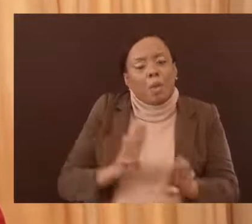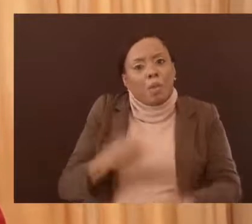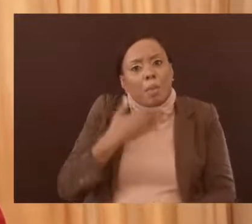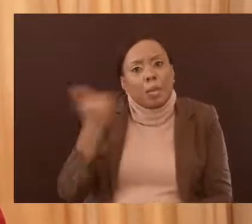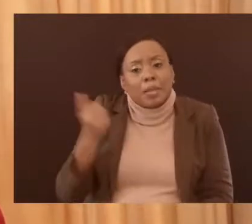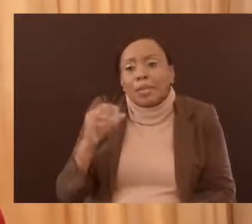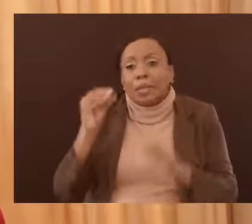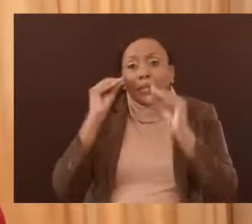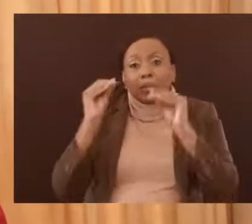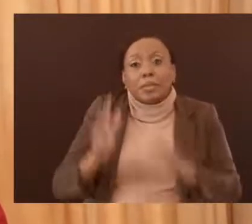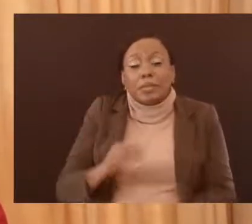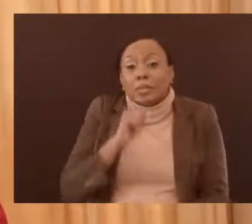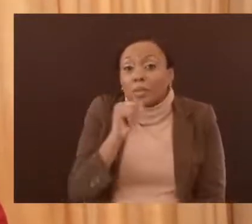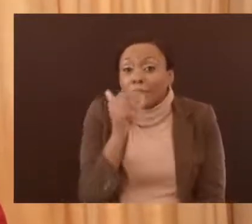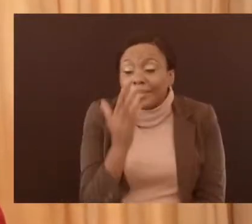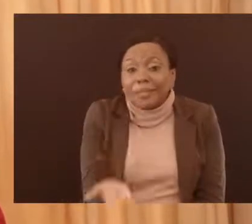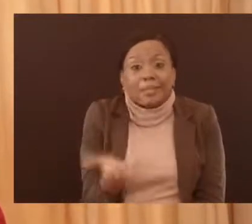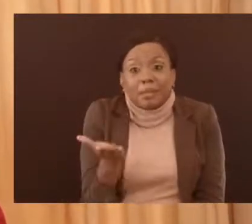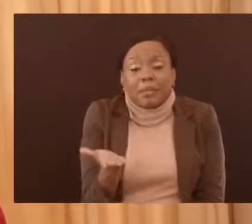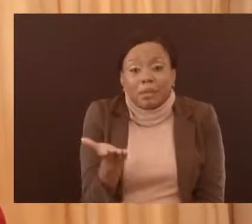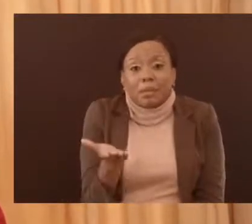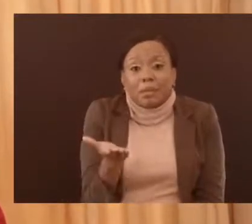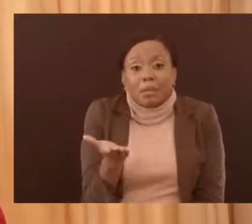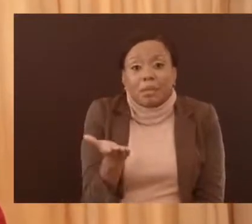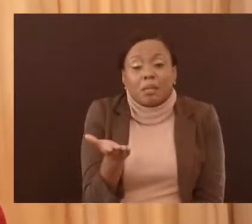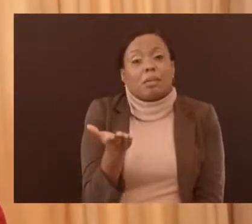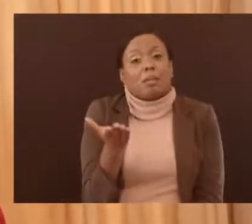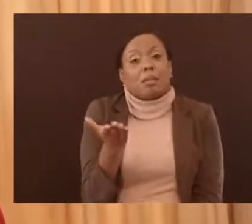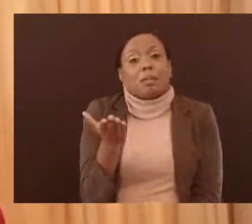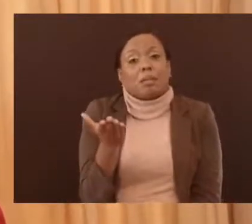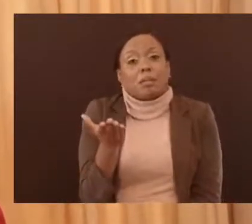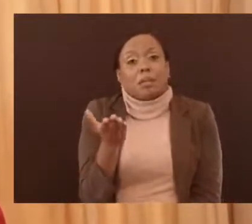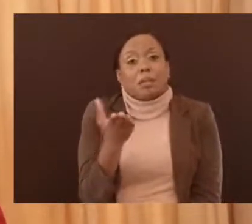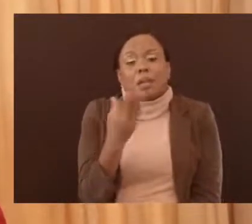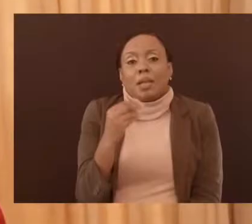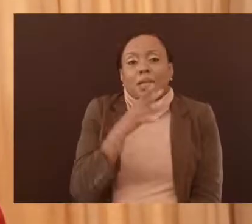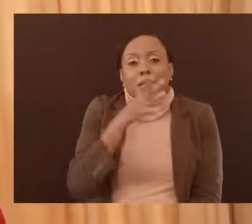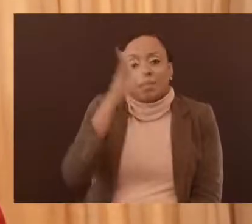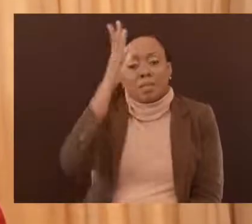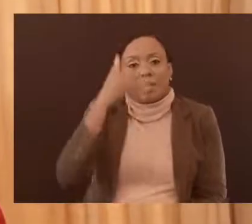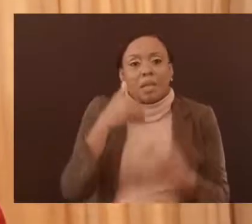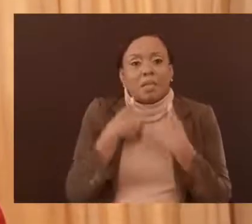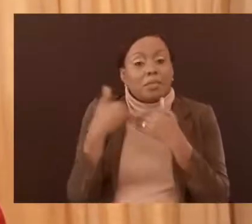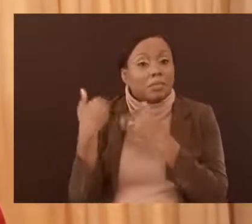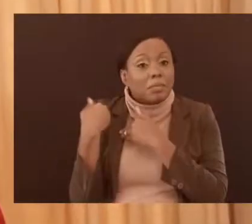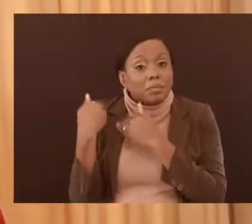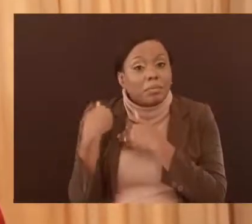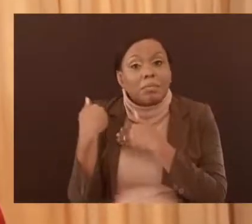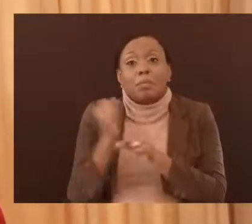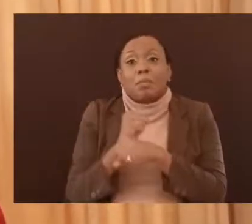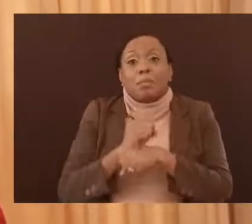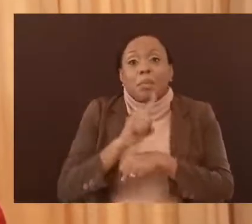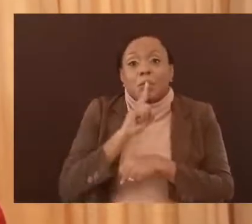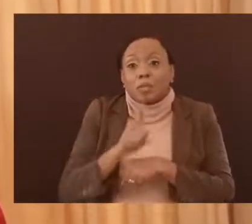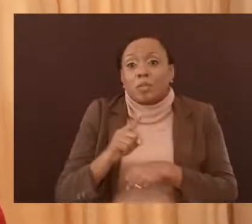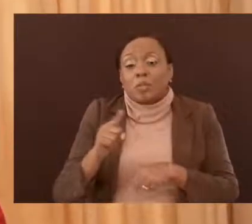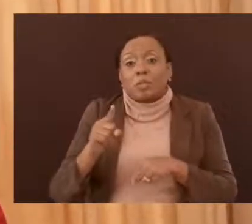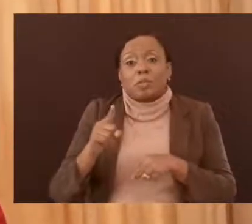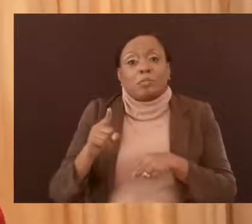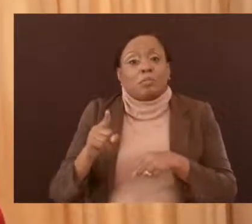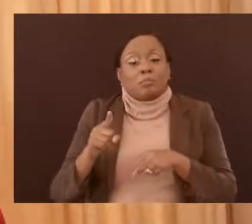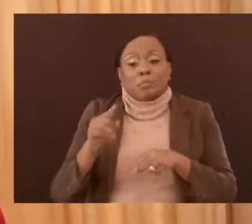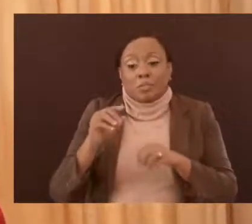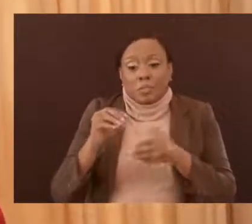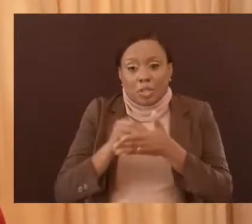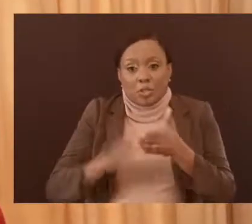are not there to provide the oversight necessarily over them, and they have a responsibility to ensure that their children sign on. They